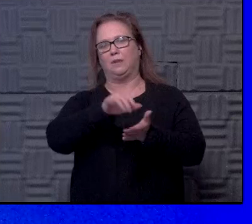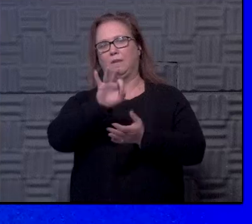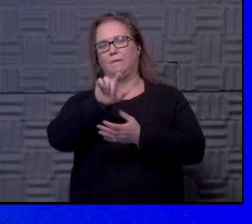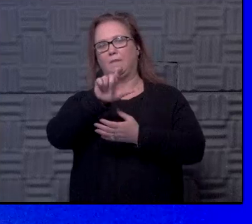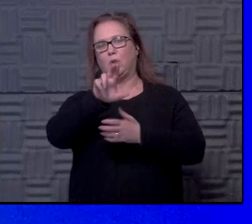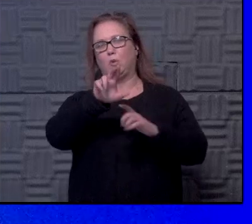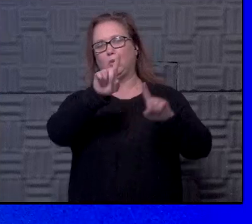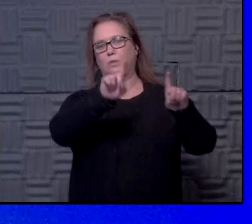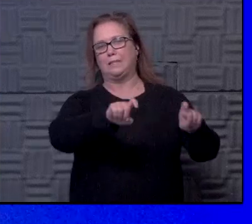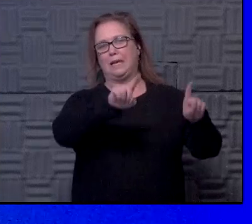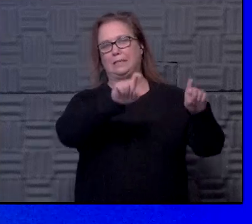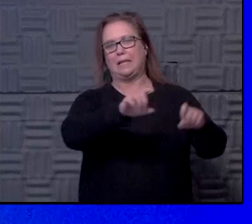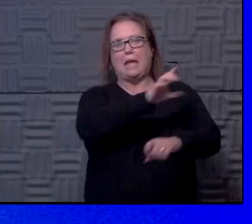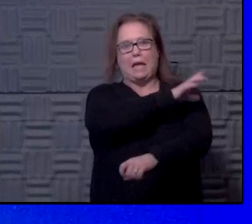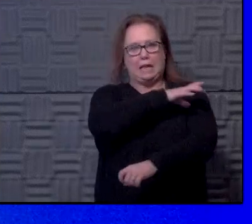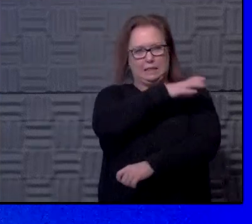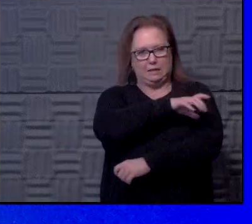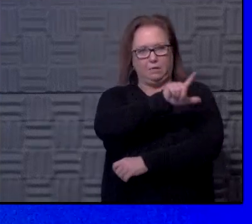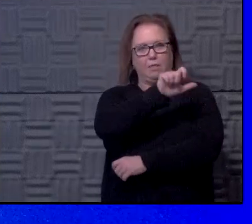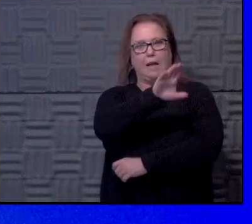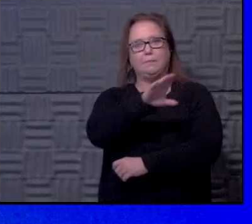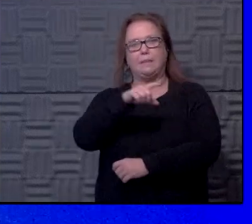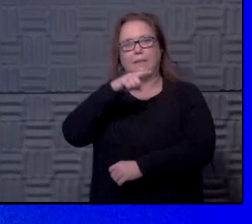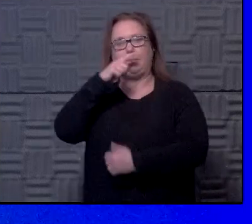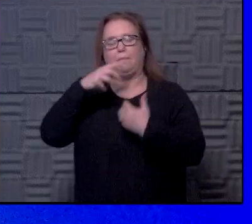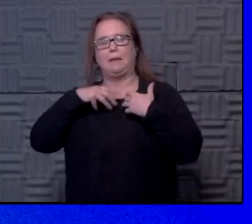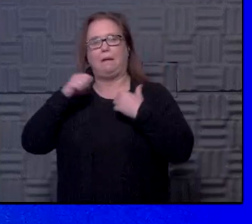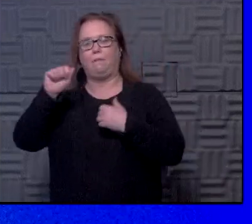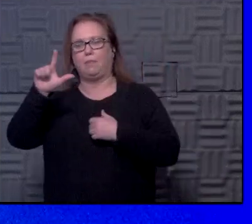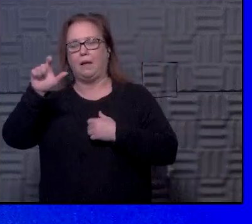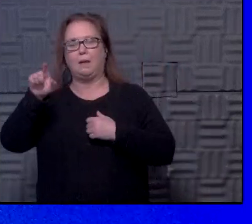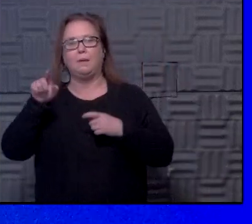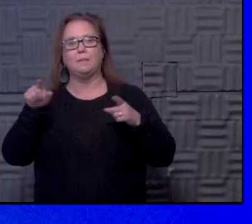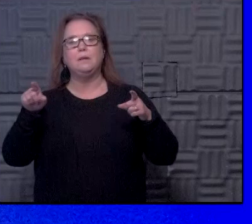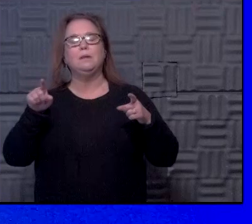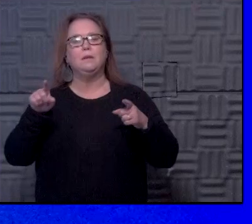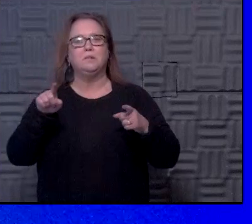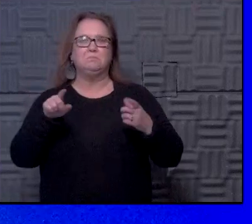influenza tests performed at both clinical labs and public health labs. And they had